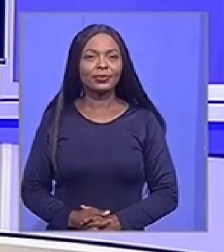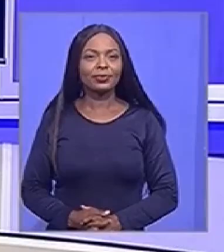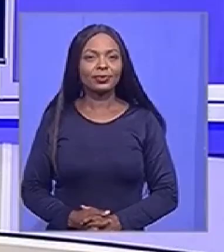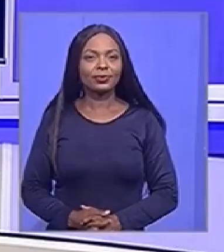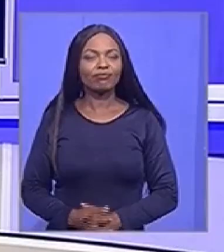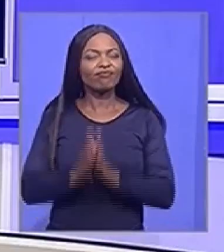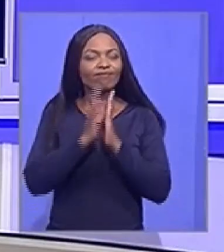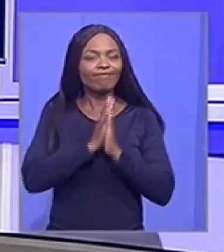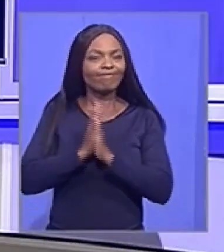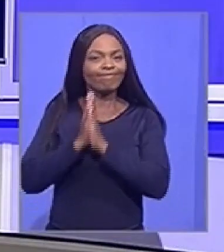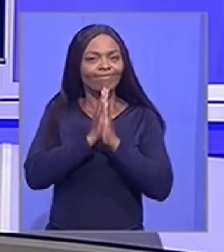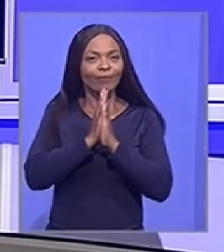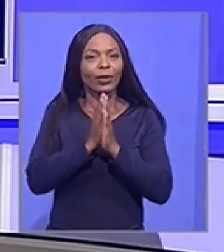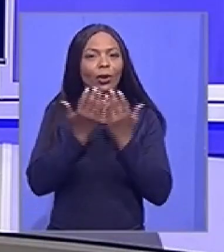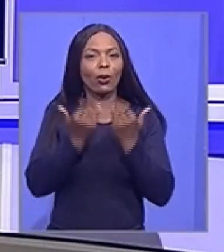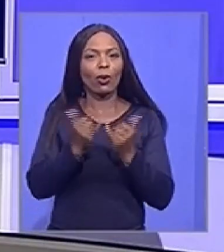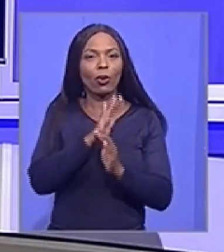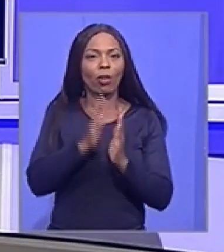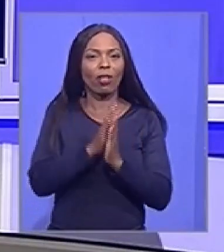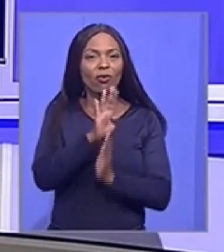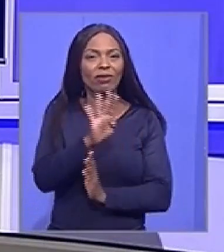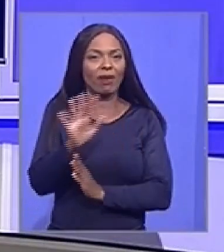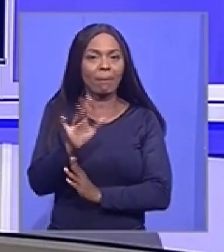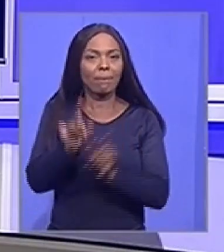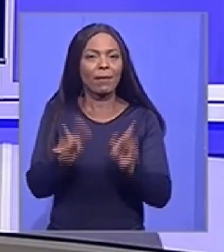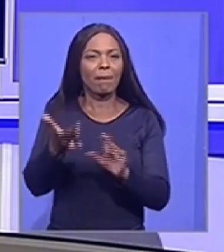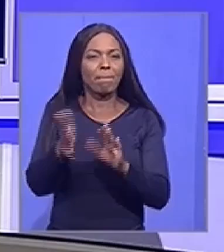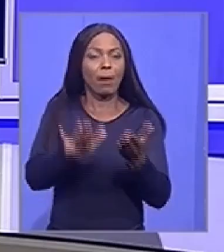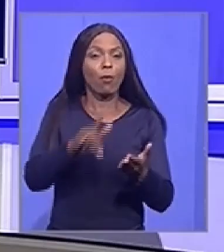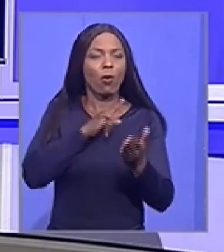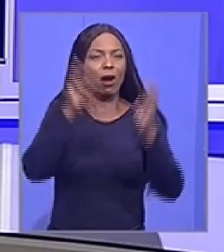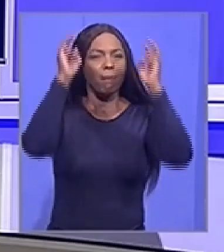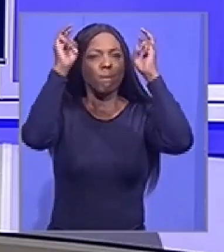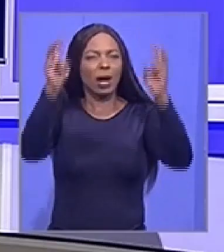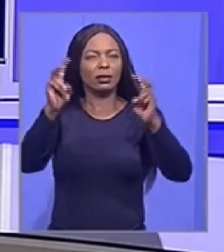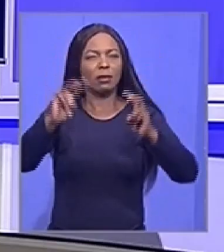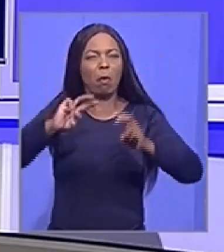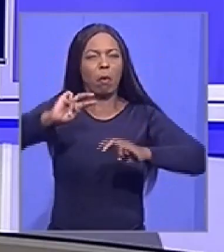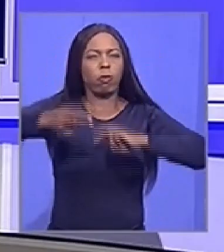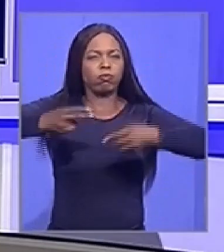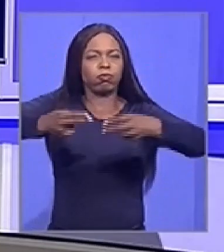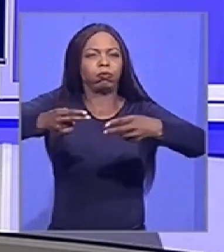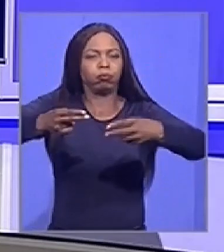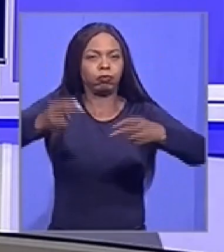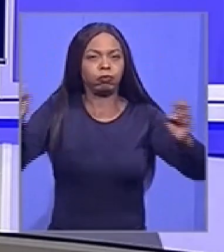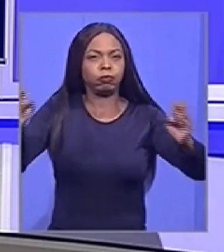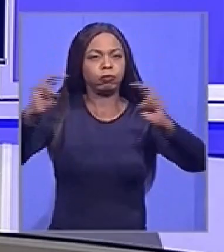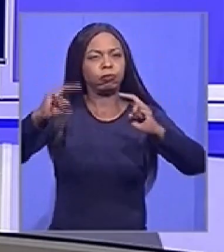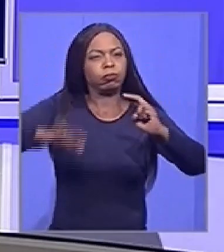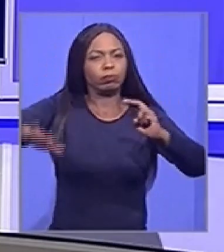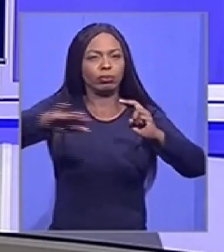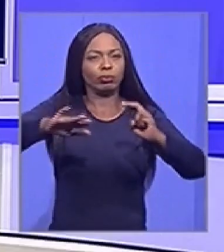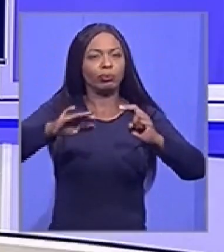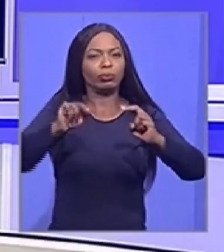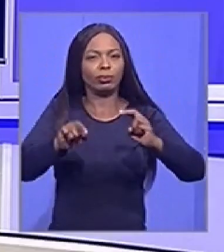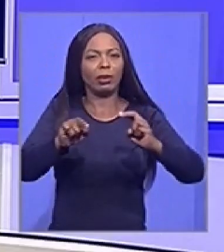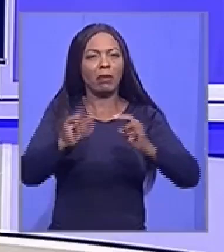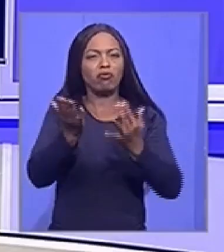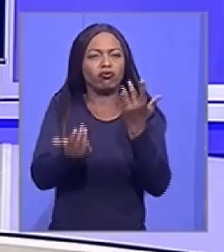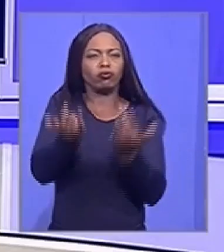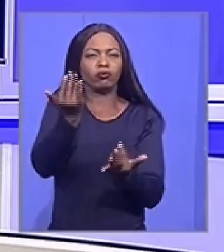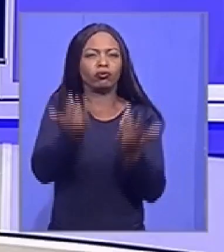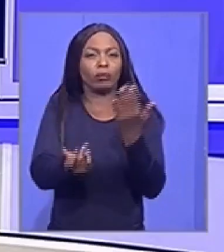Bakereki ba le 45 ba tlhokafetse morago ga gore bese ya bone menoge mo leborogong le go sha magareng ga Mokopane le